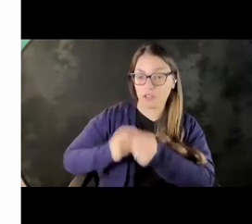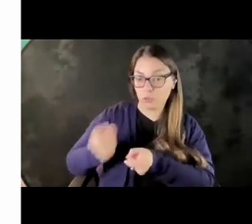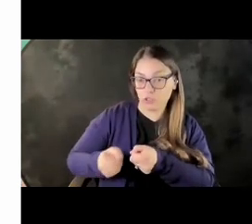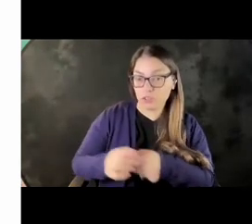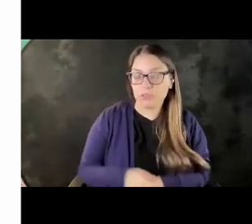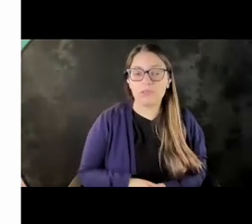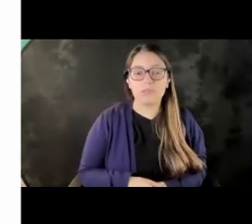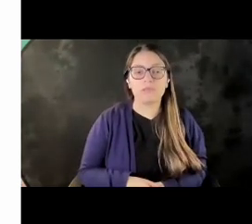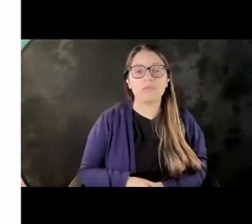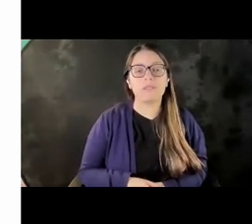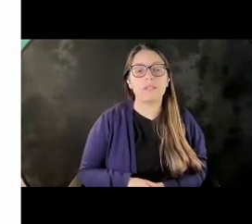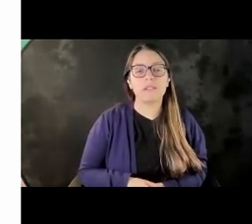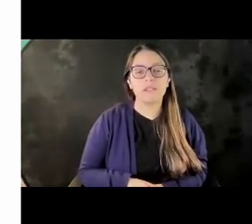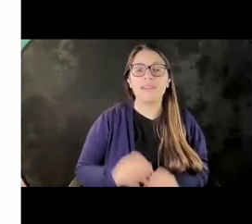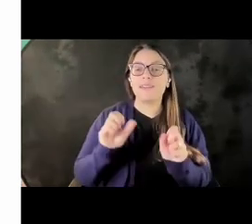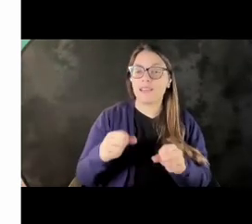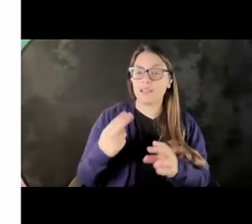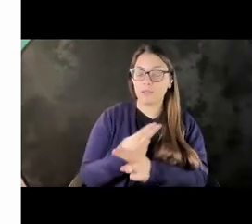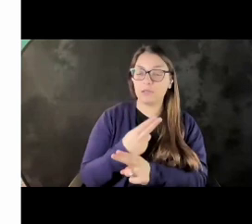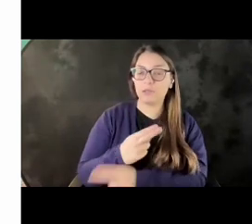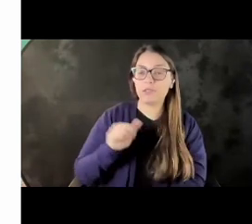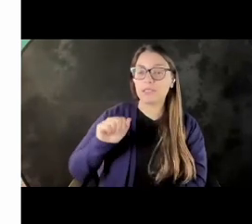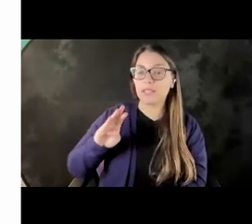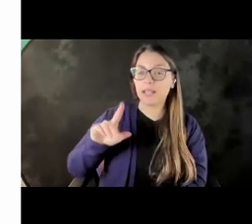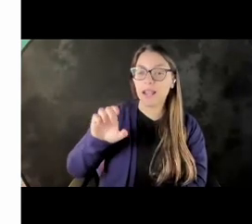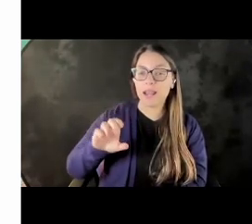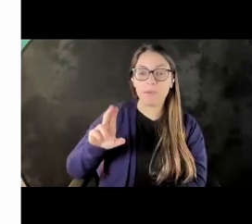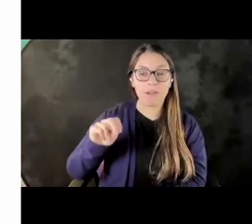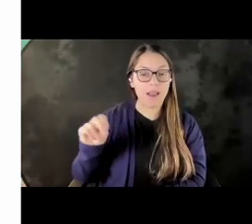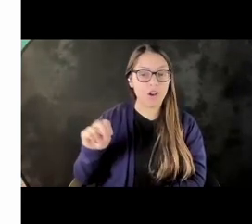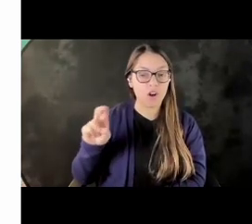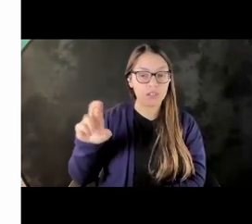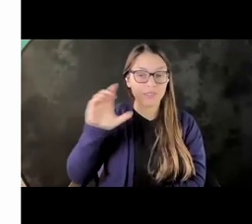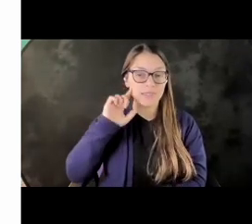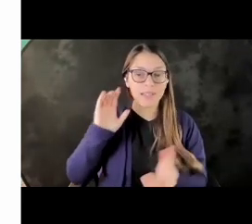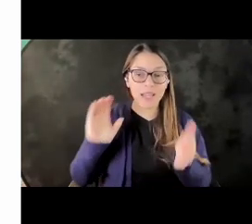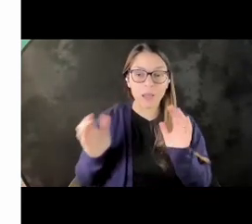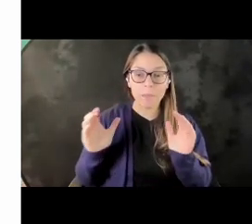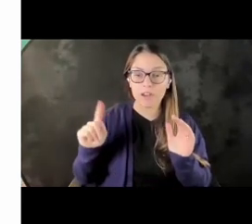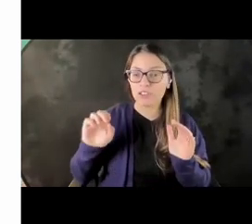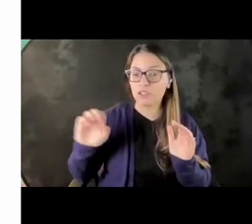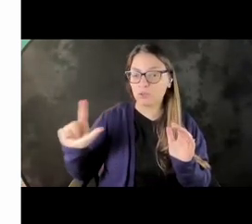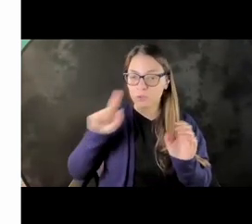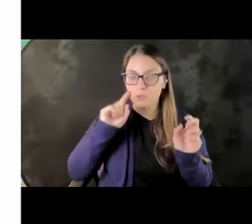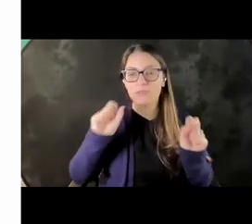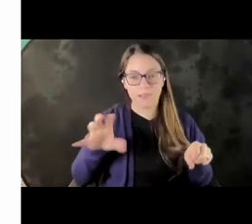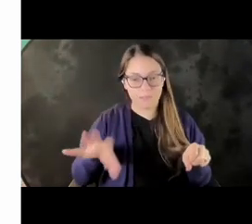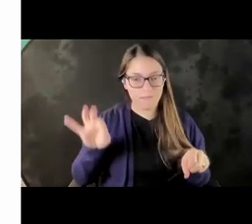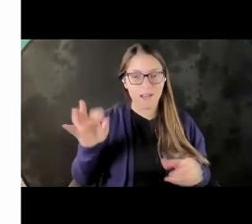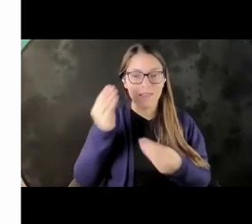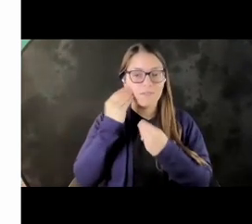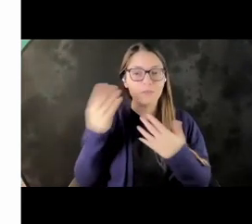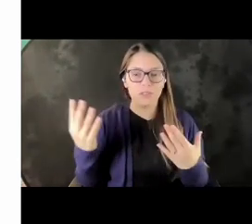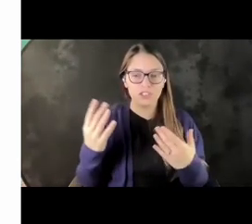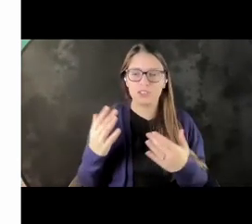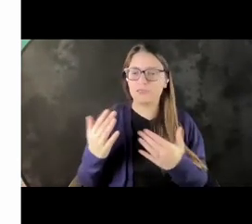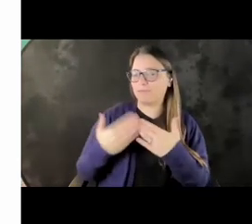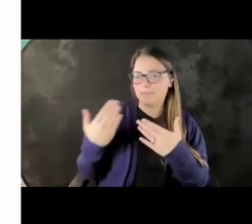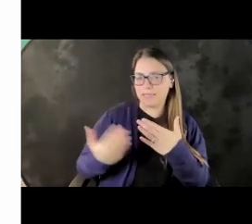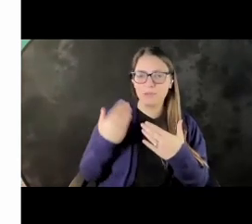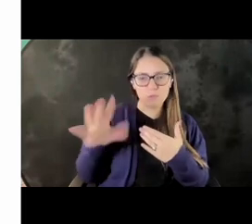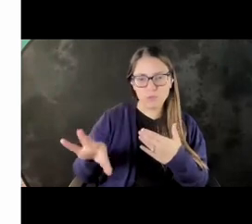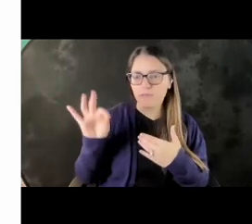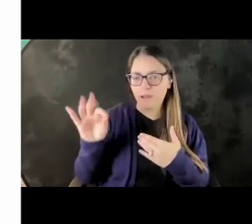the ABLE National Resource Center comparison tools to find this information. It's easy to find using those